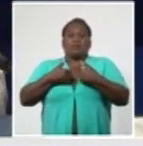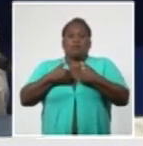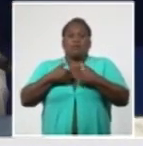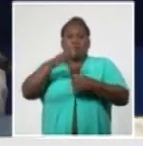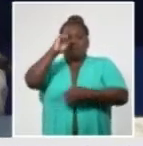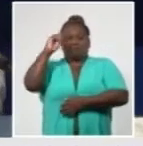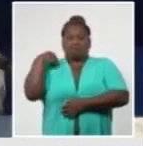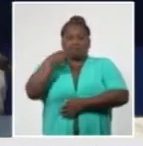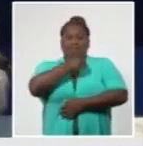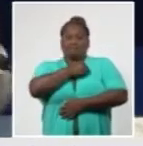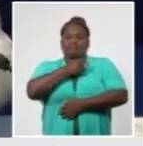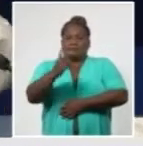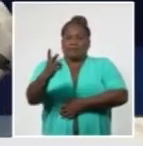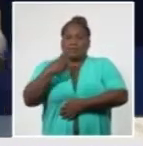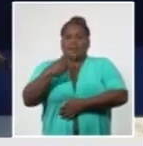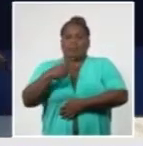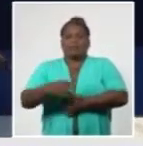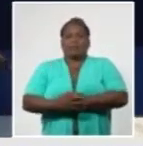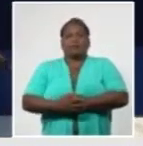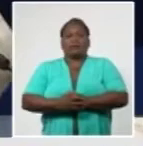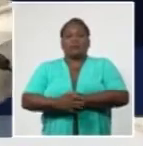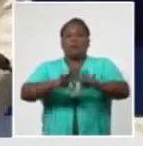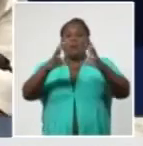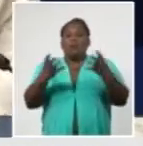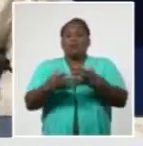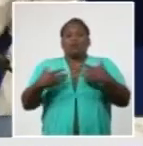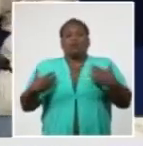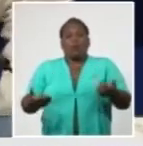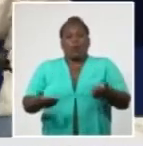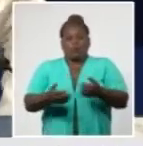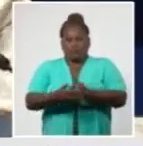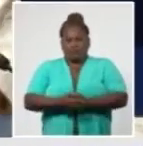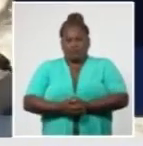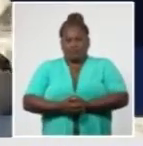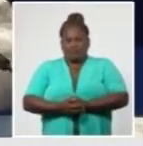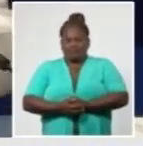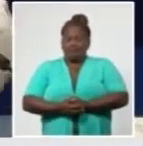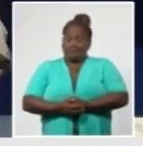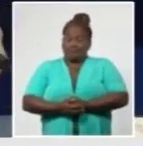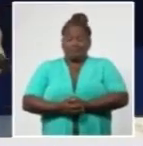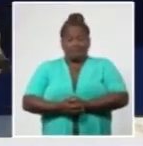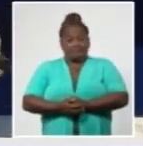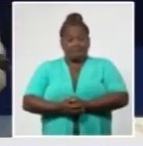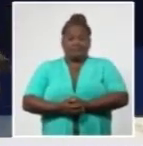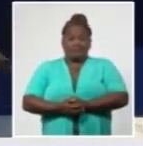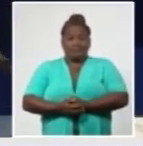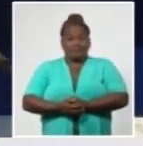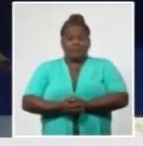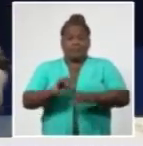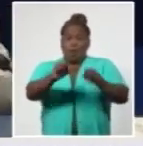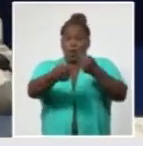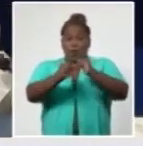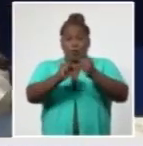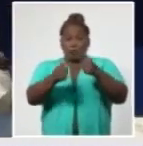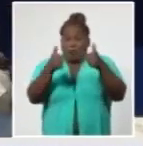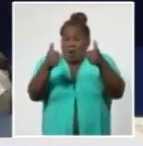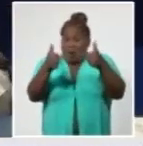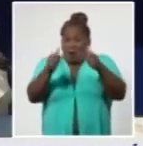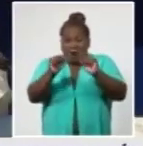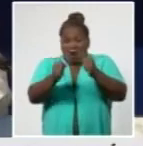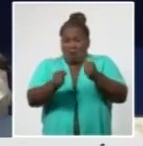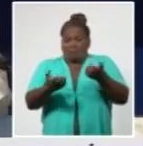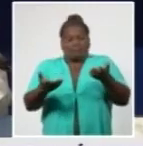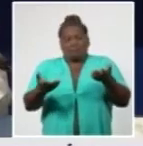she remains in a stable critical condition. That's what we've been told by the specialist treating here.